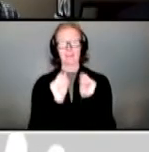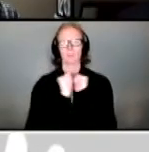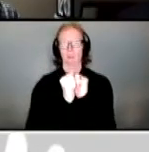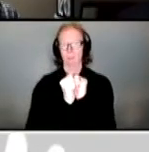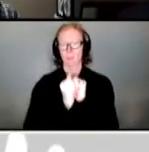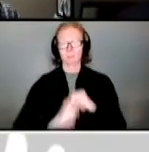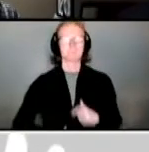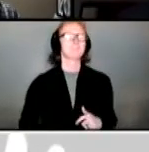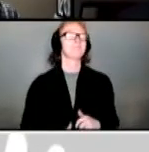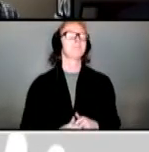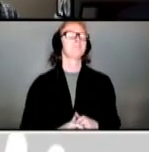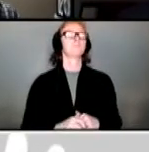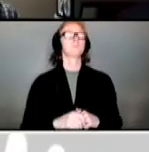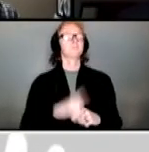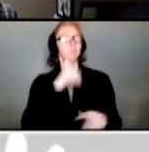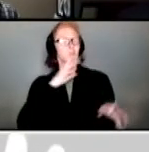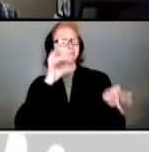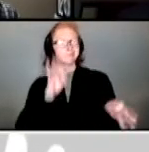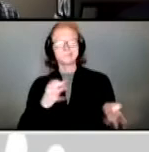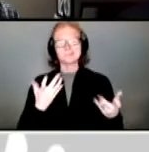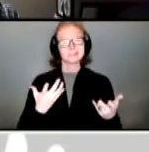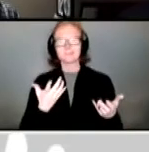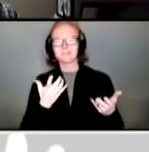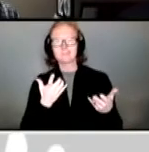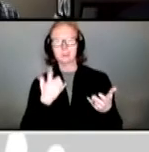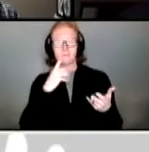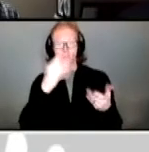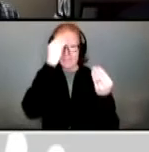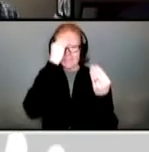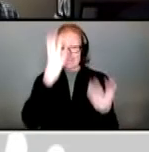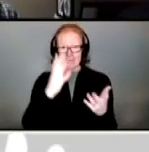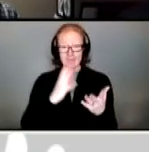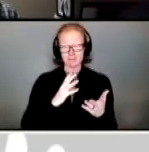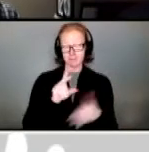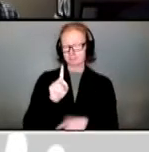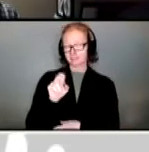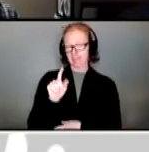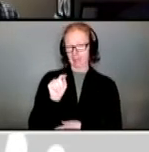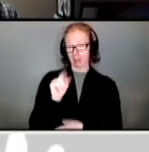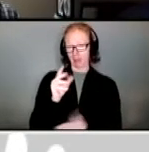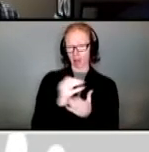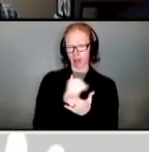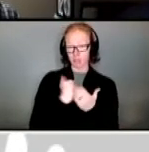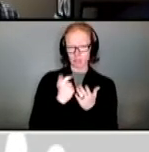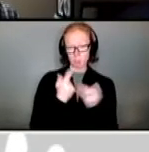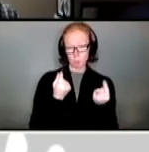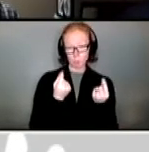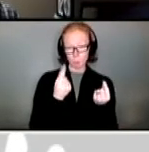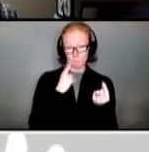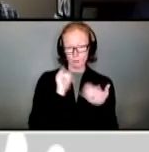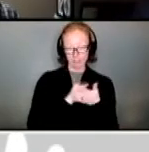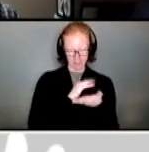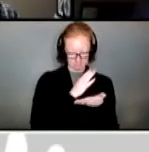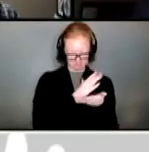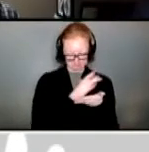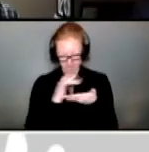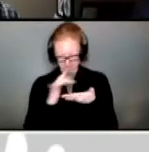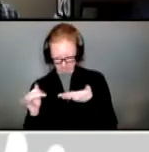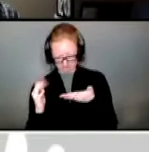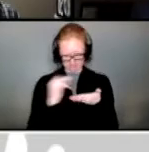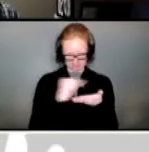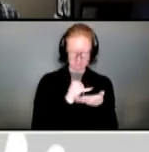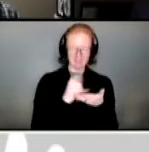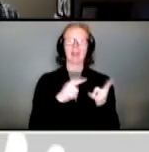the data collection for the STOPS data. And then we presented what the process